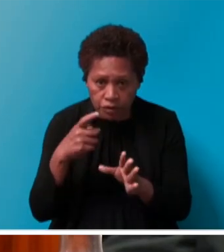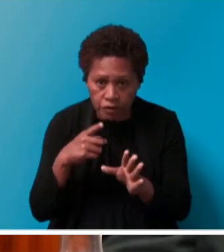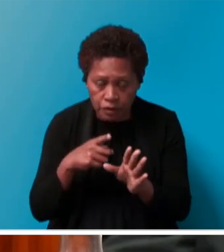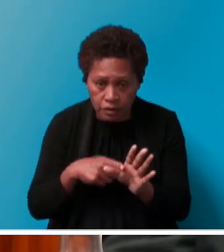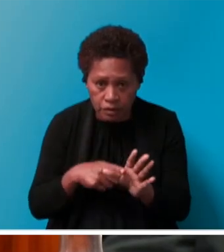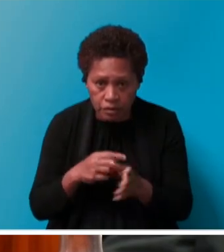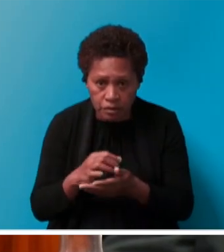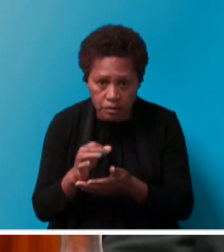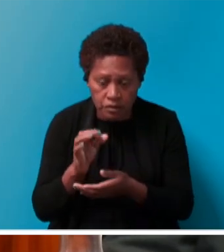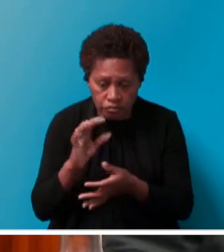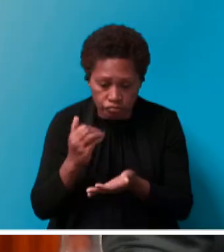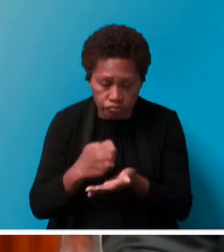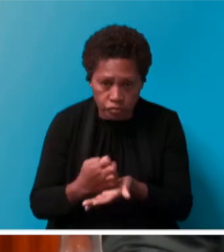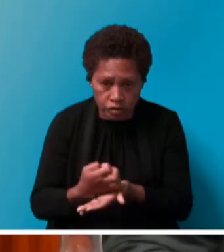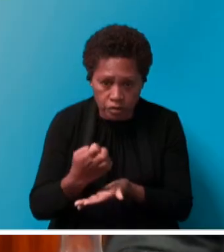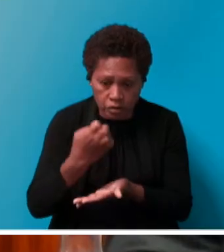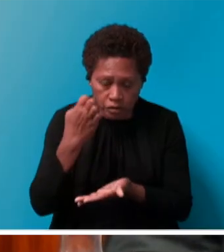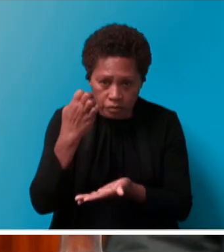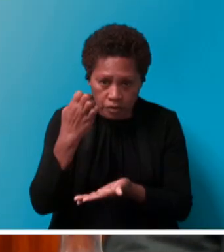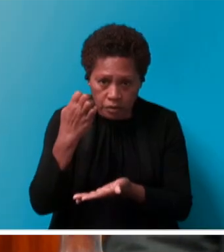and economic efficiency.